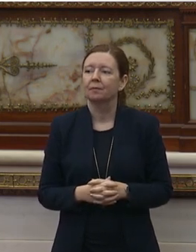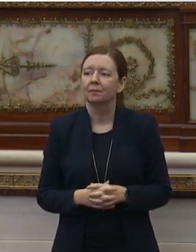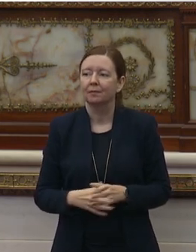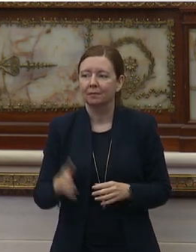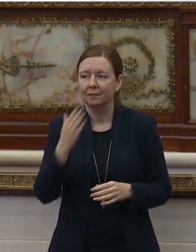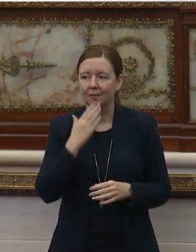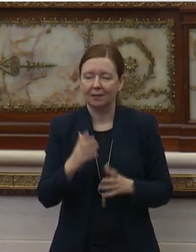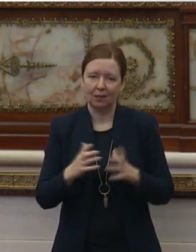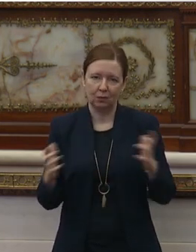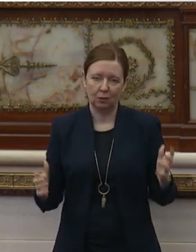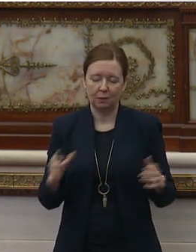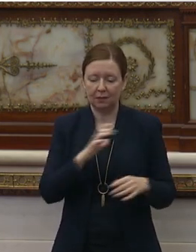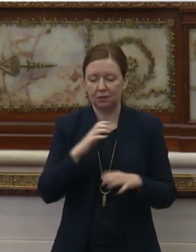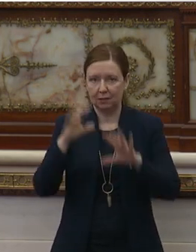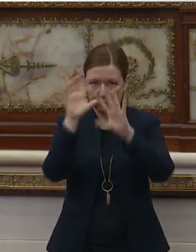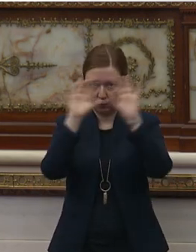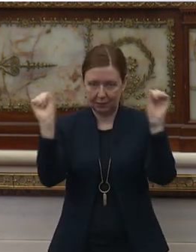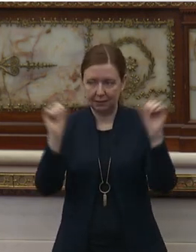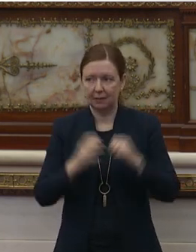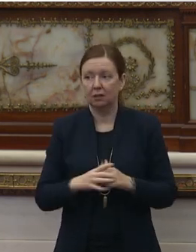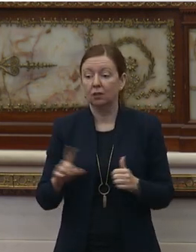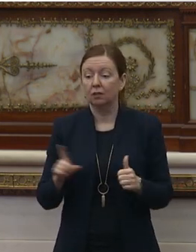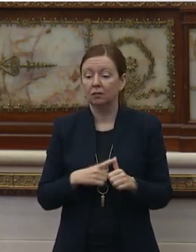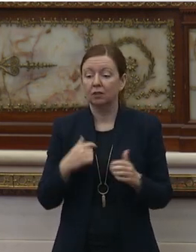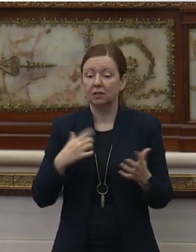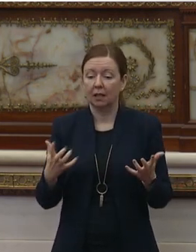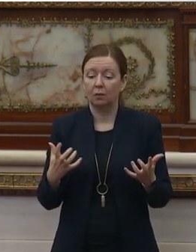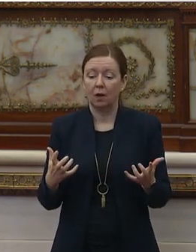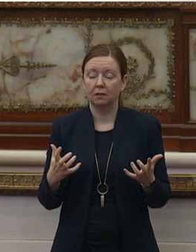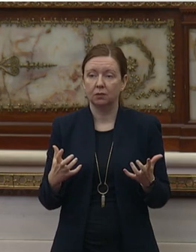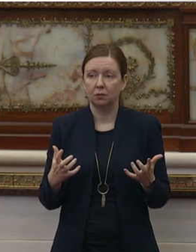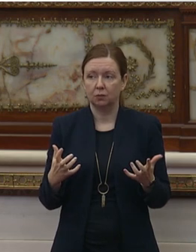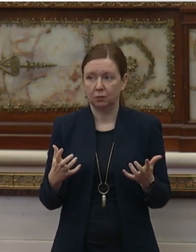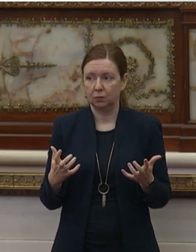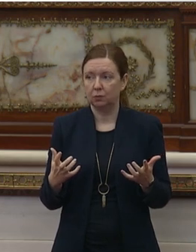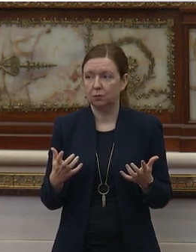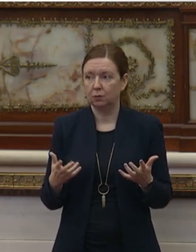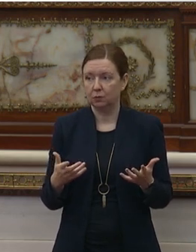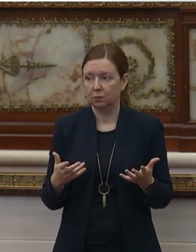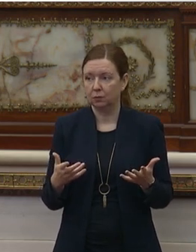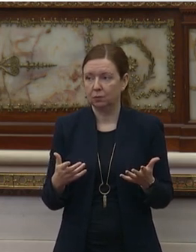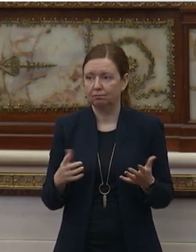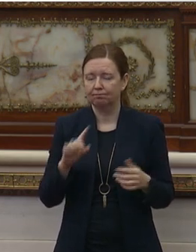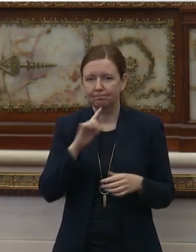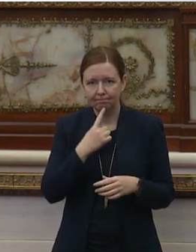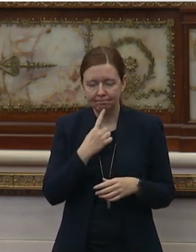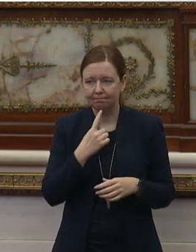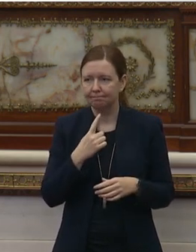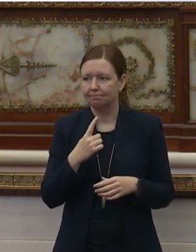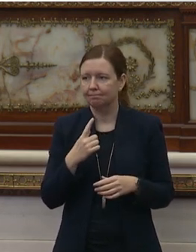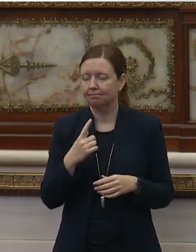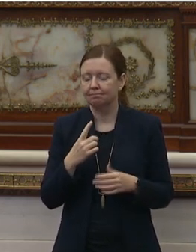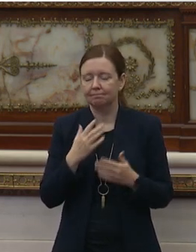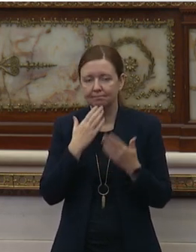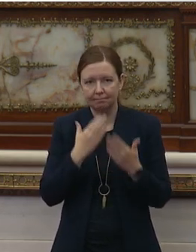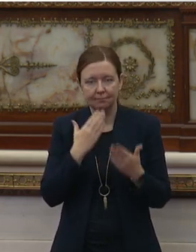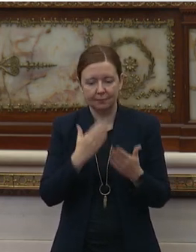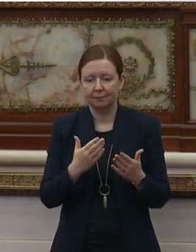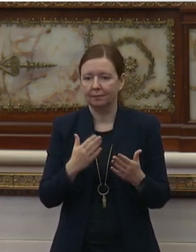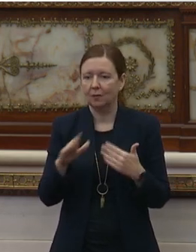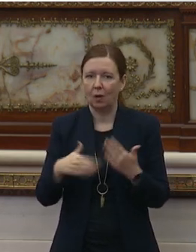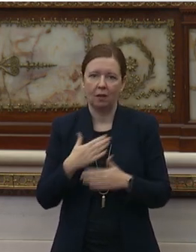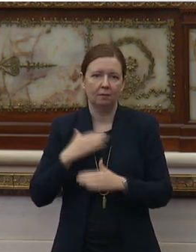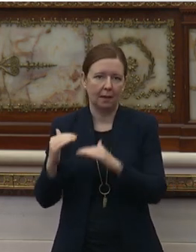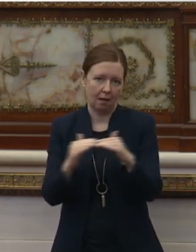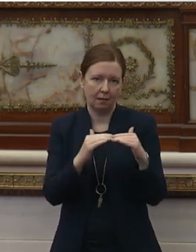Thank you very much, Council President. First of all, I just want to give a sincere level of gratitude and thanks to all of